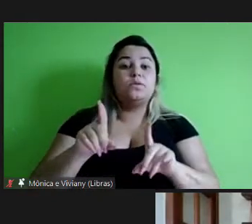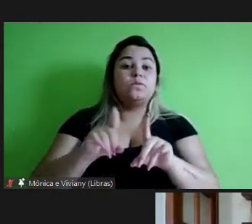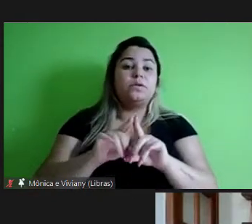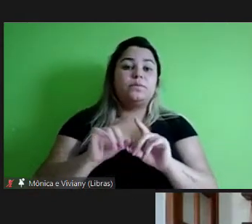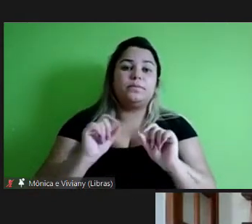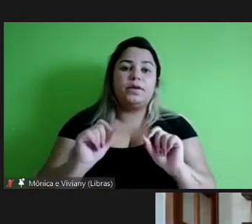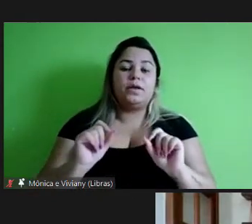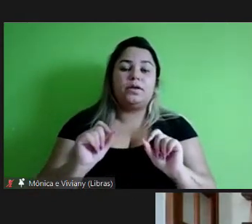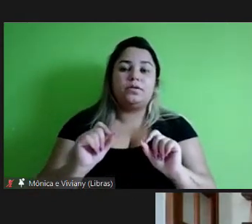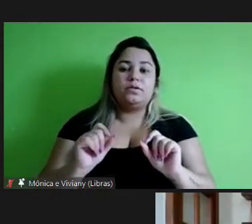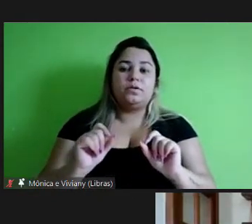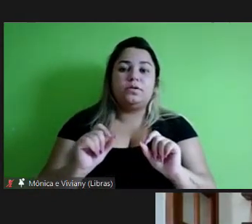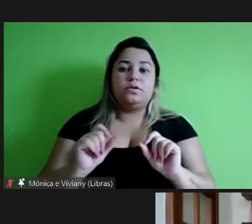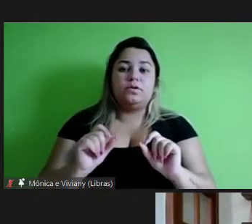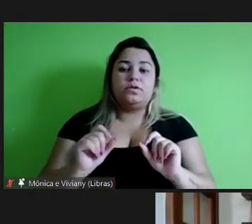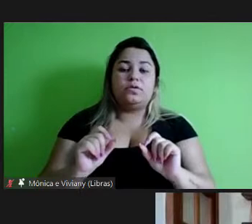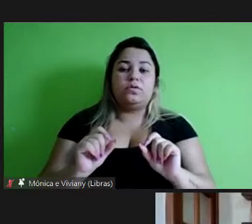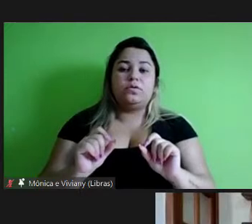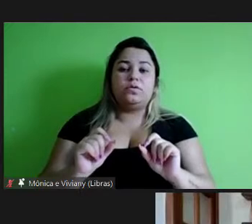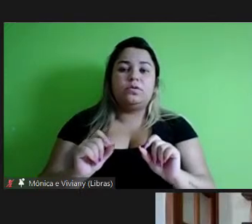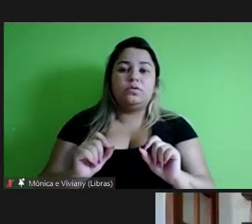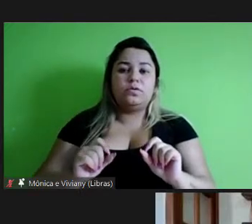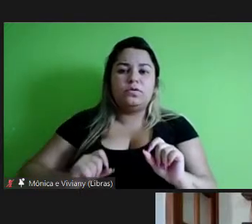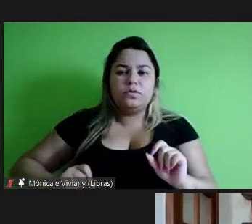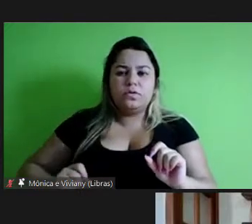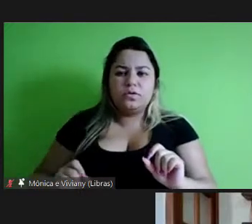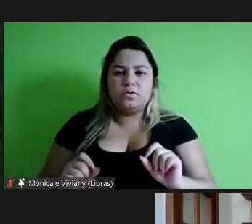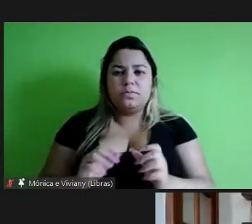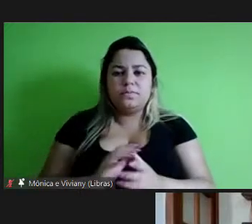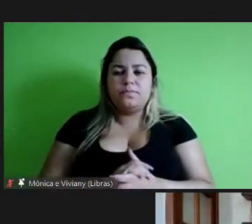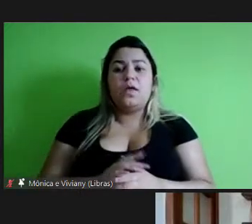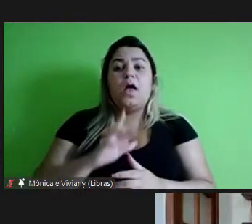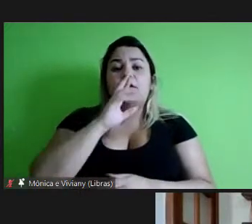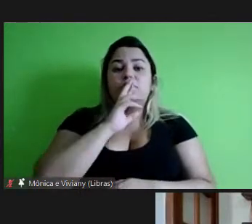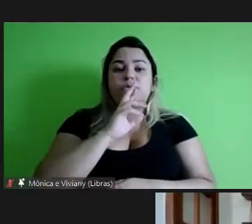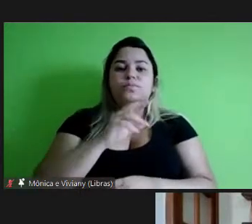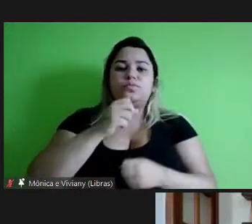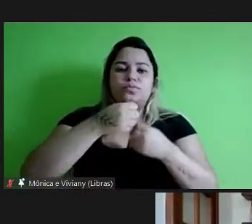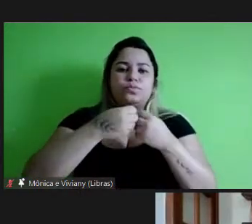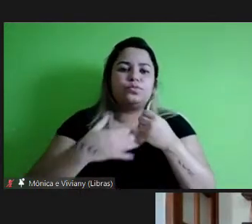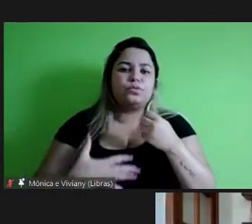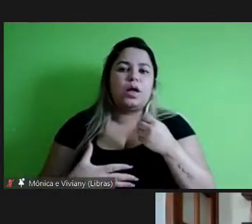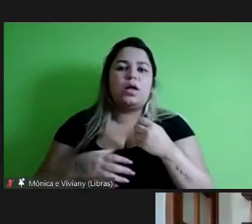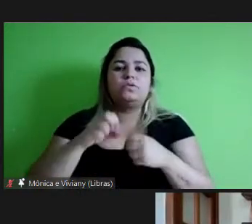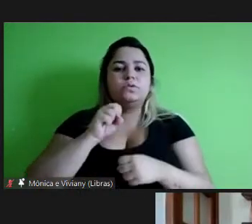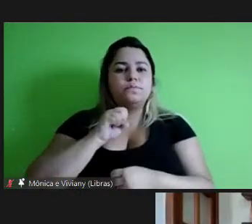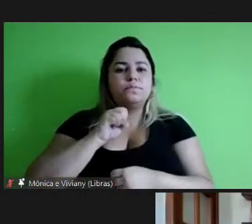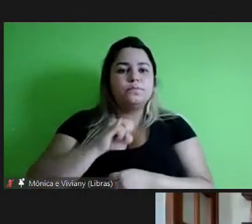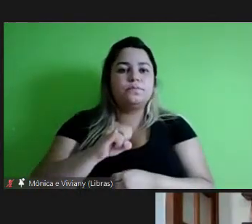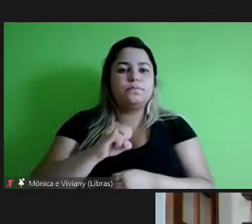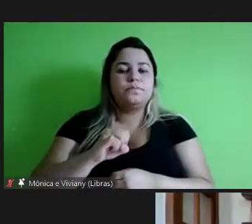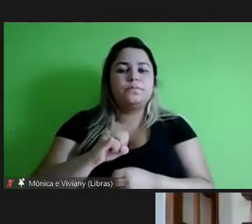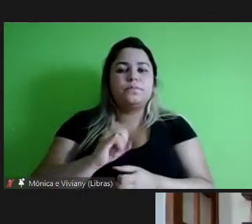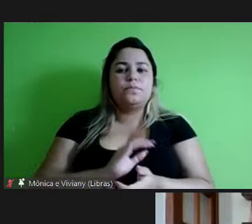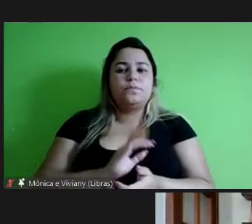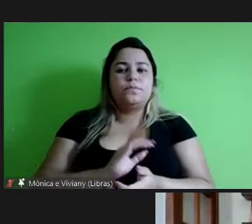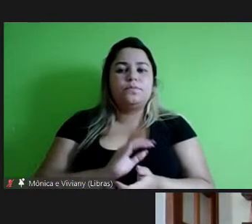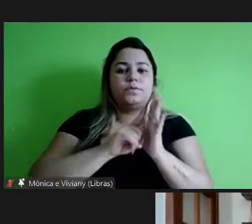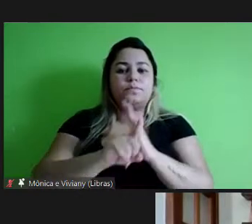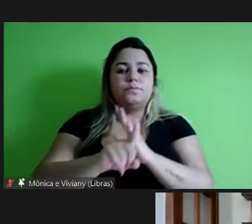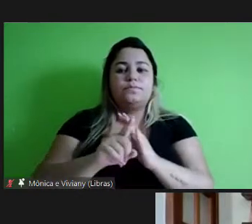who are watching. I don't know if it's clear for the person who asked me. I'm just answer me